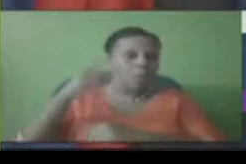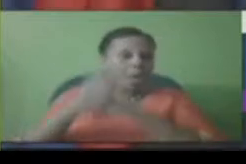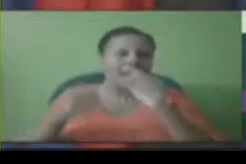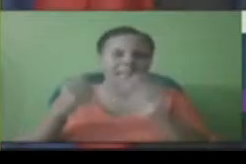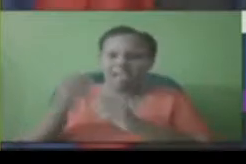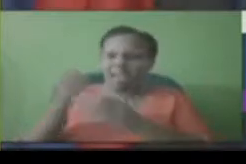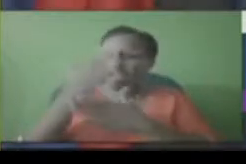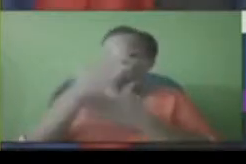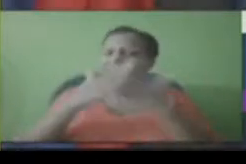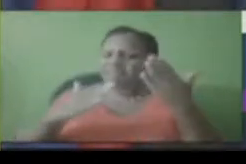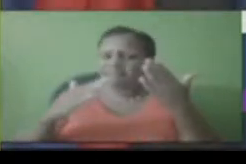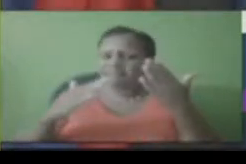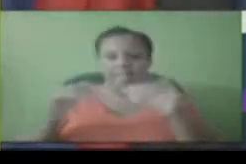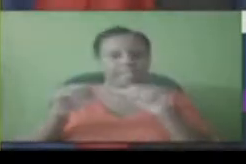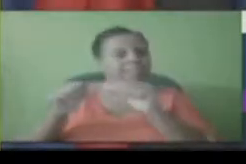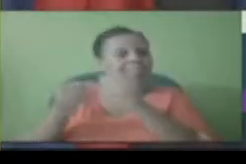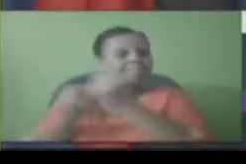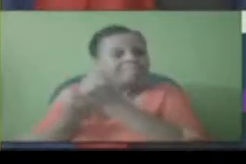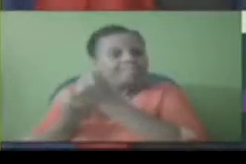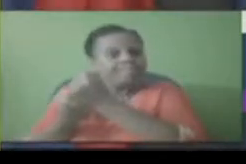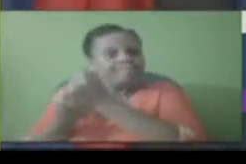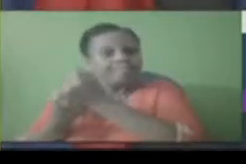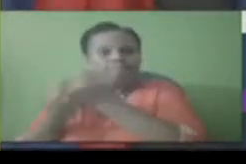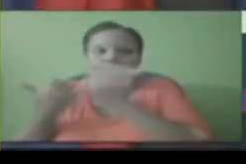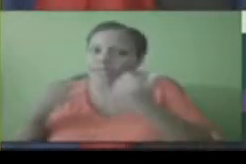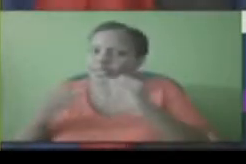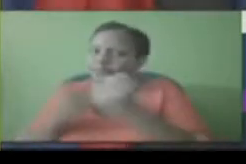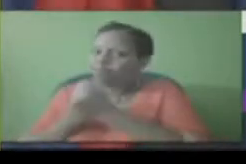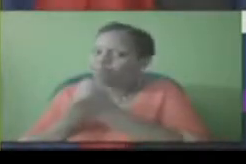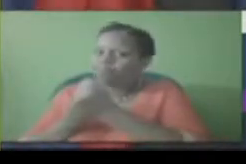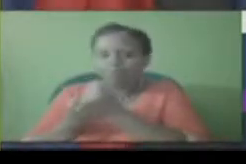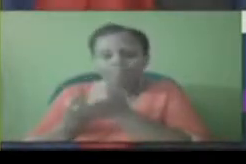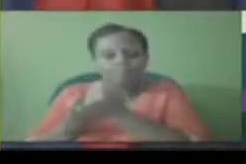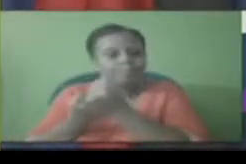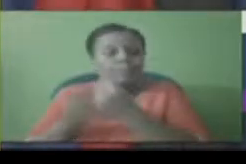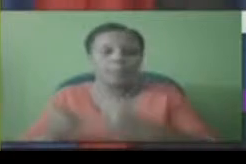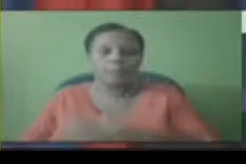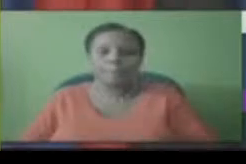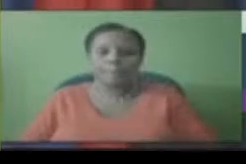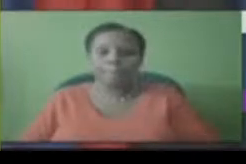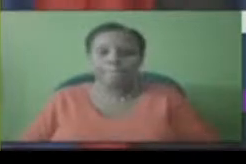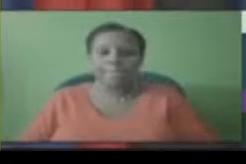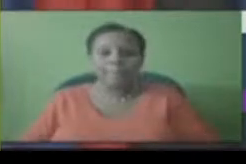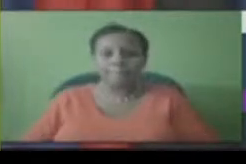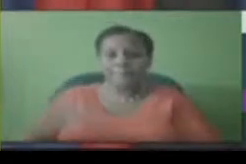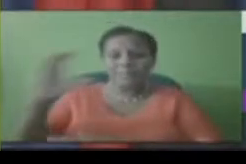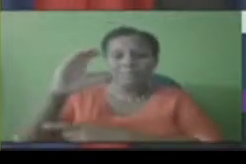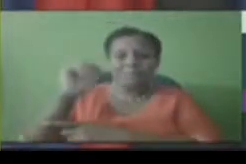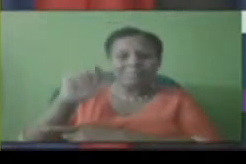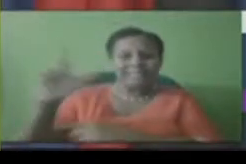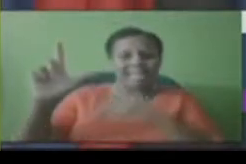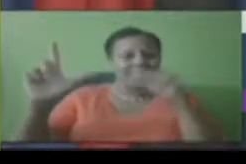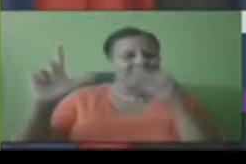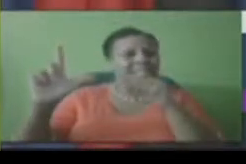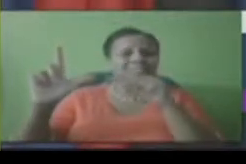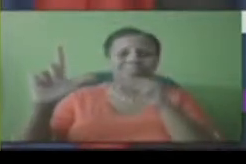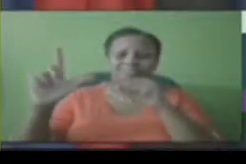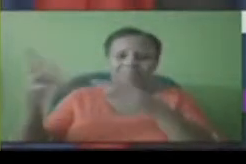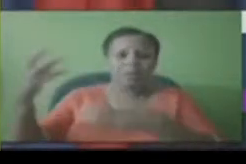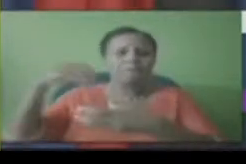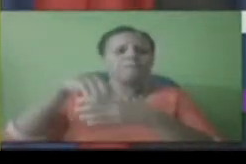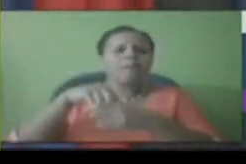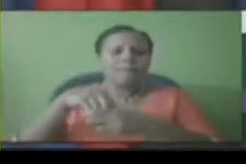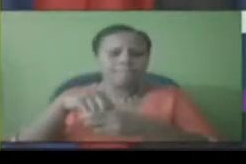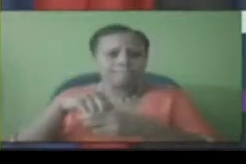so without that piece of the economy. Caribbean Airlines is a part of the economy of the country, and